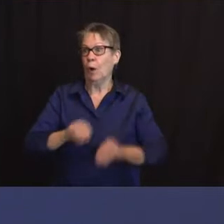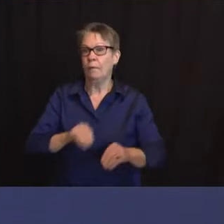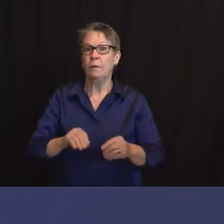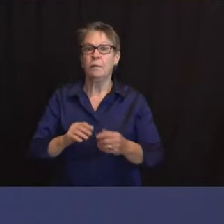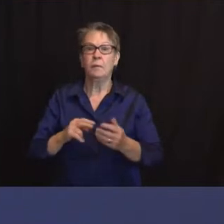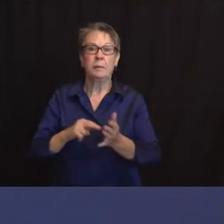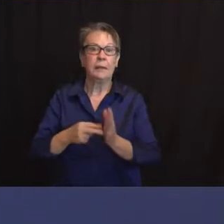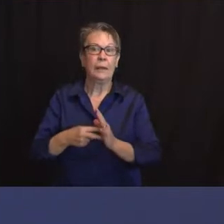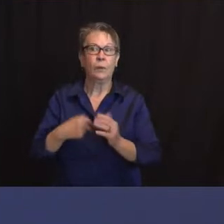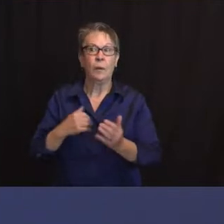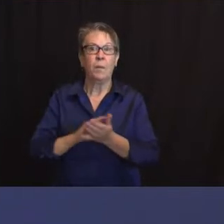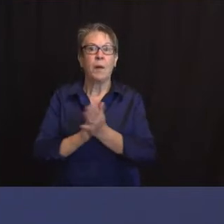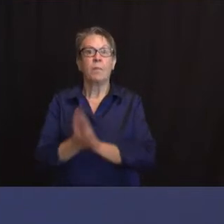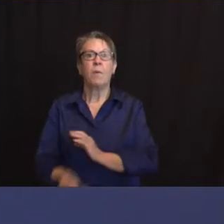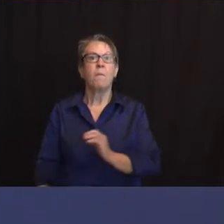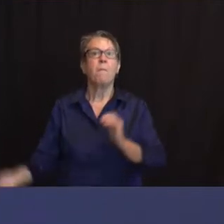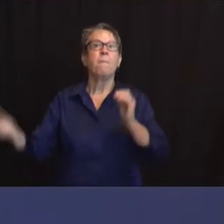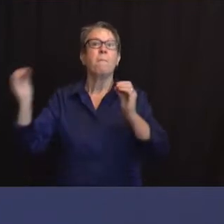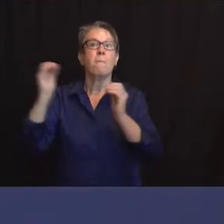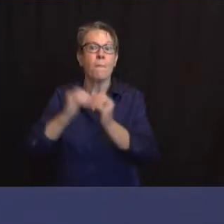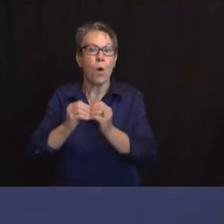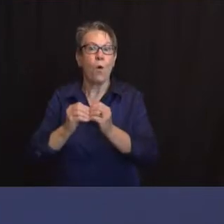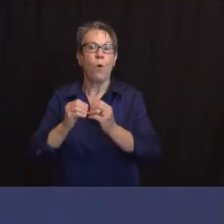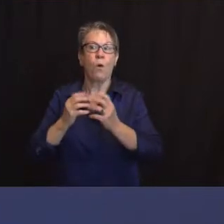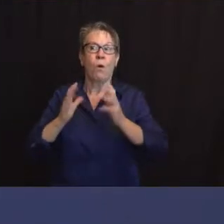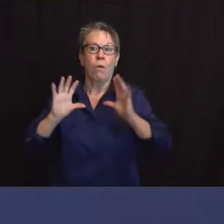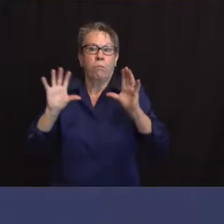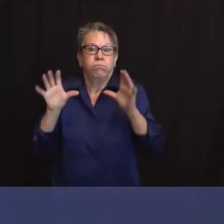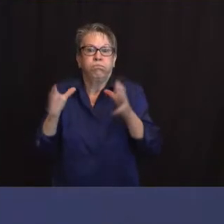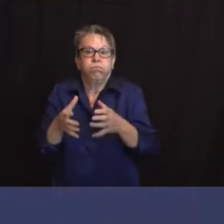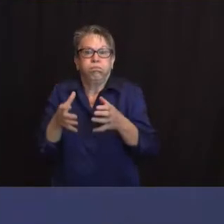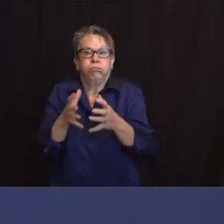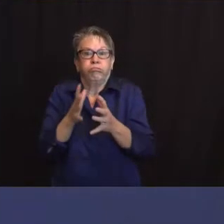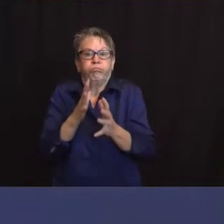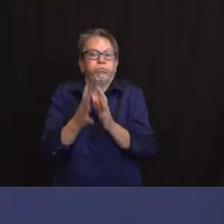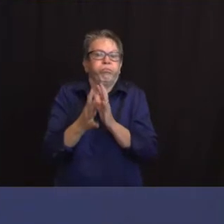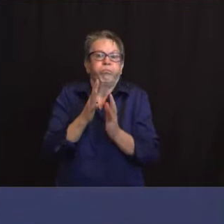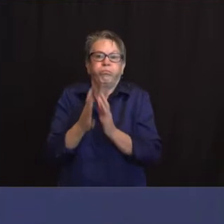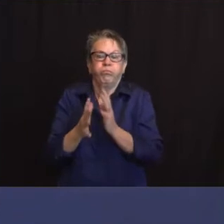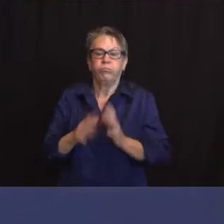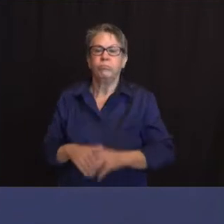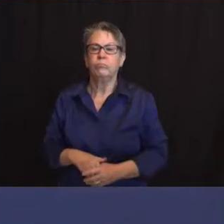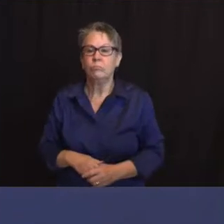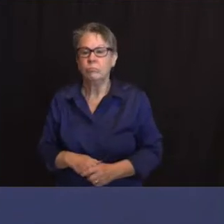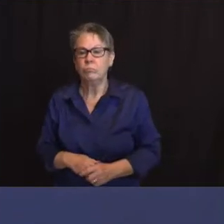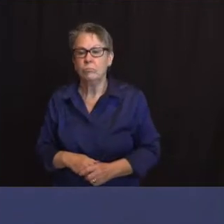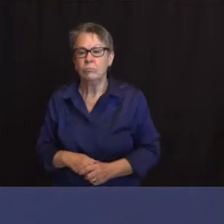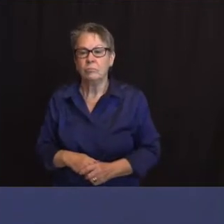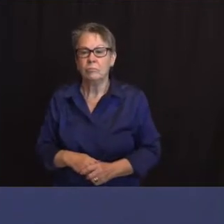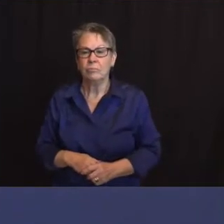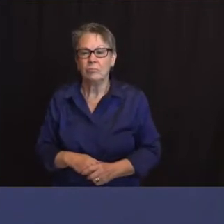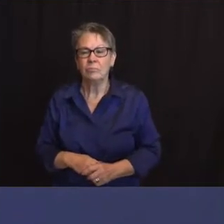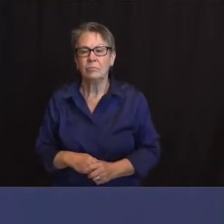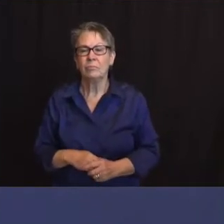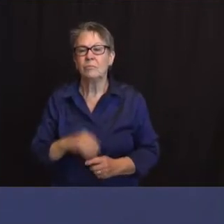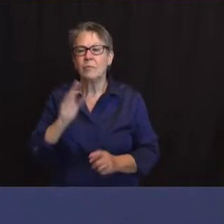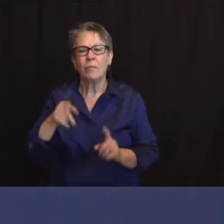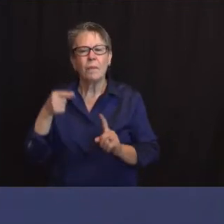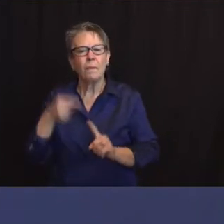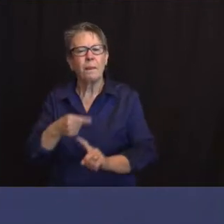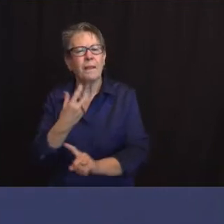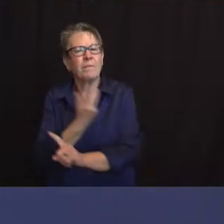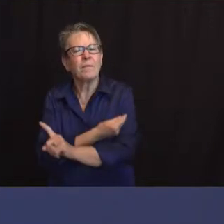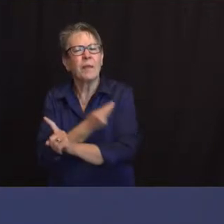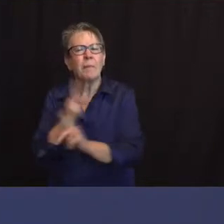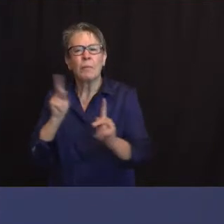are less, and I'd say meaningfully less than we feared when we started on this journey. We started